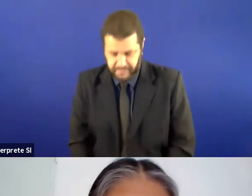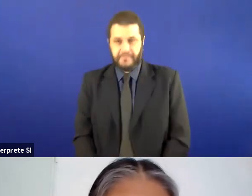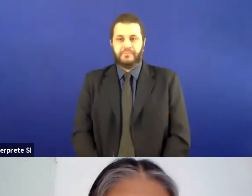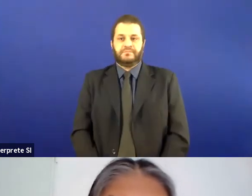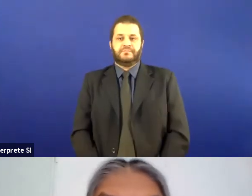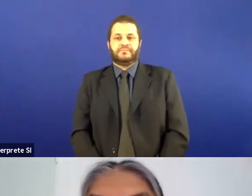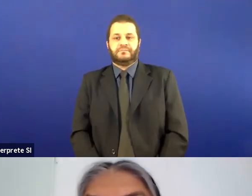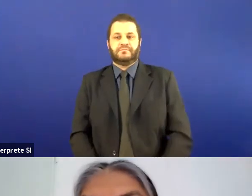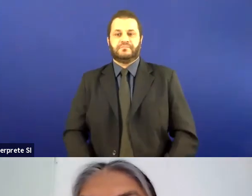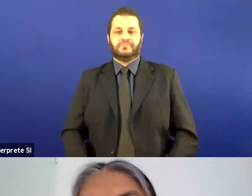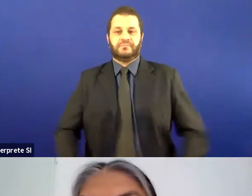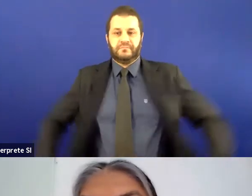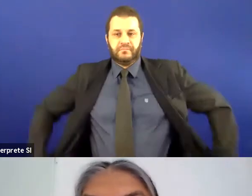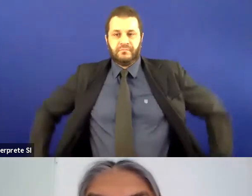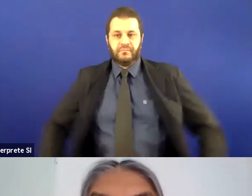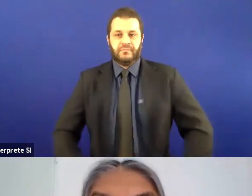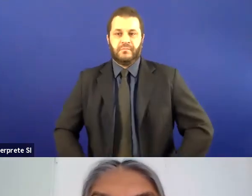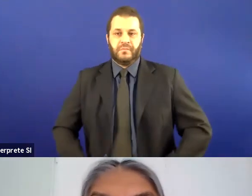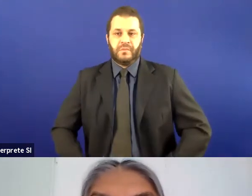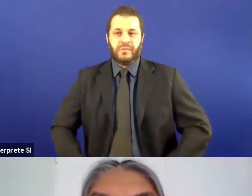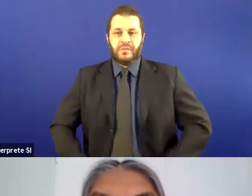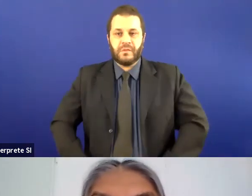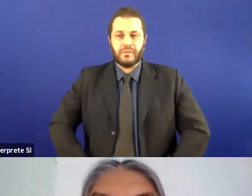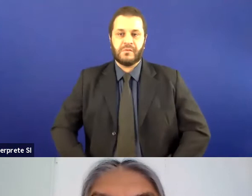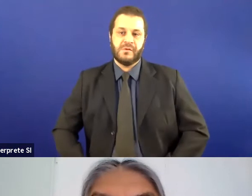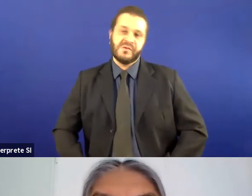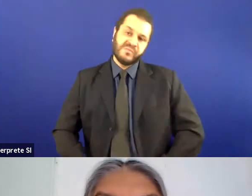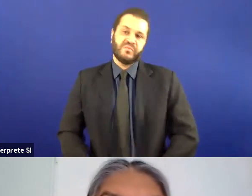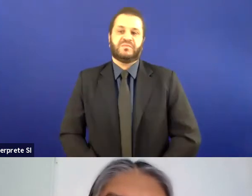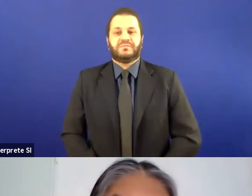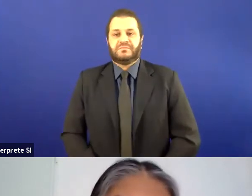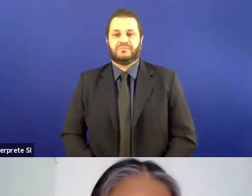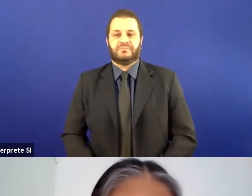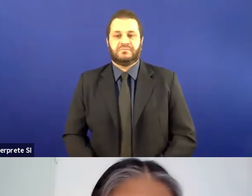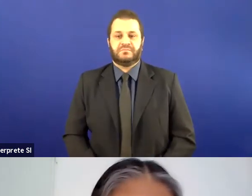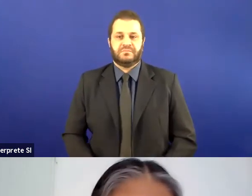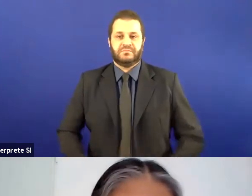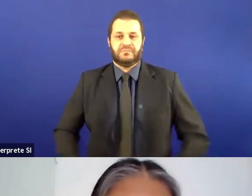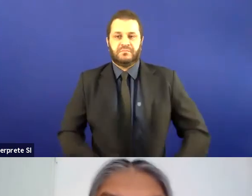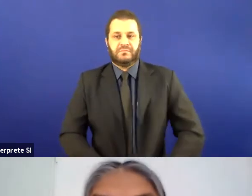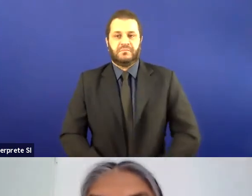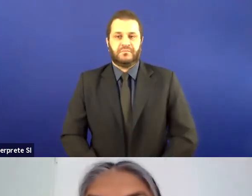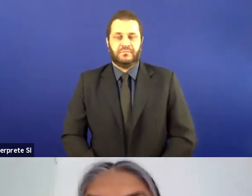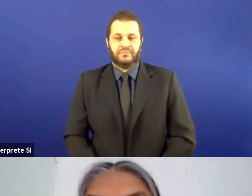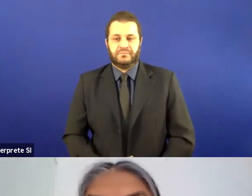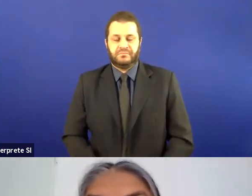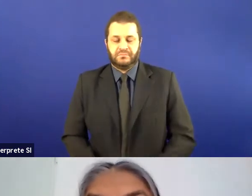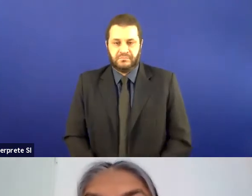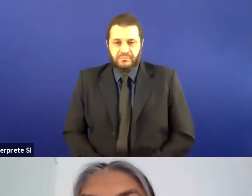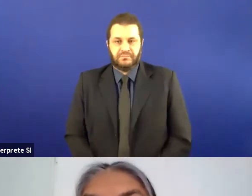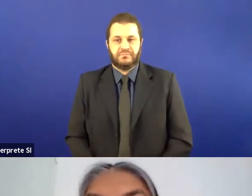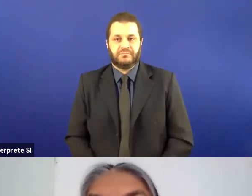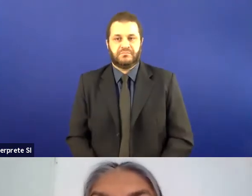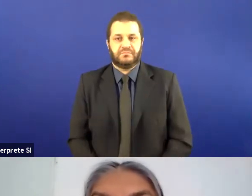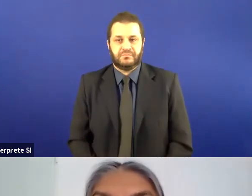Berenice, ¿nos puedes ayudar a checar que Lopa sí nos puede escuchar, por favor? Sí. Sorry, apologies first. I'm